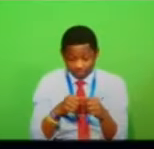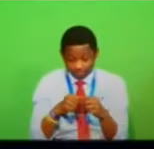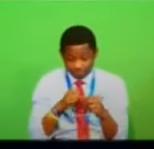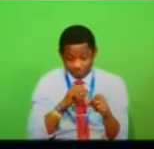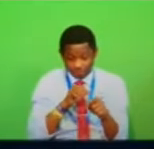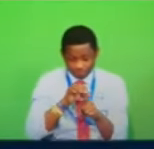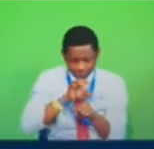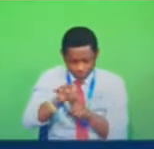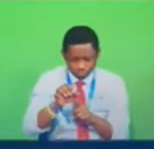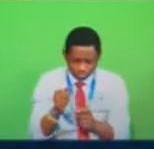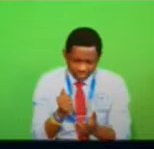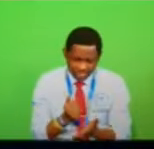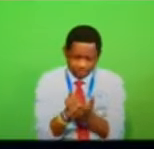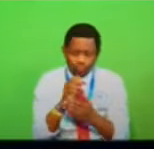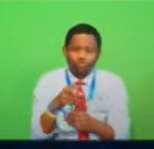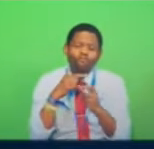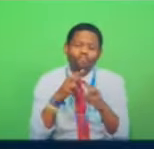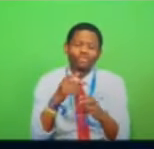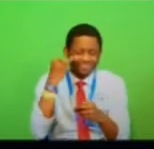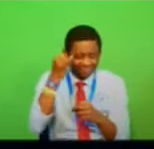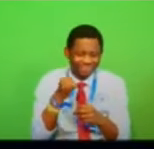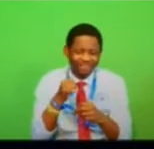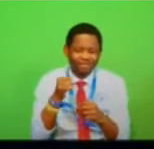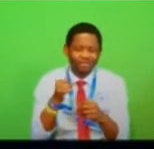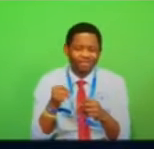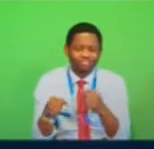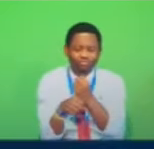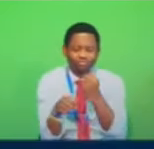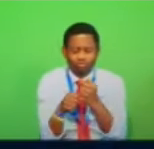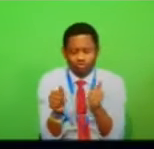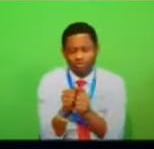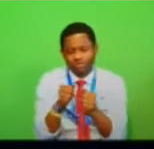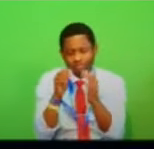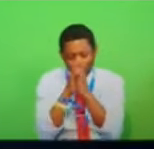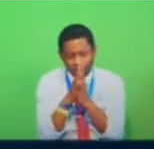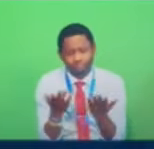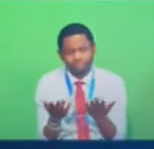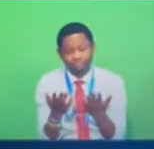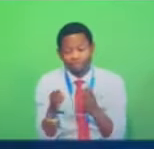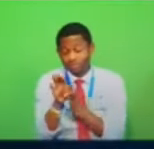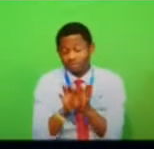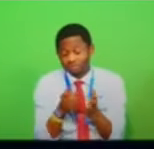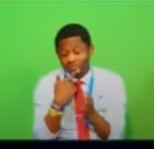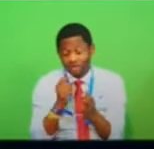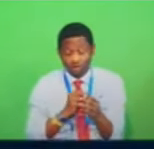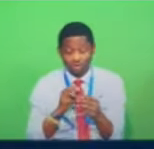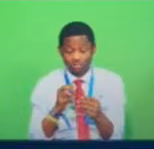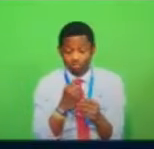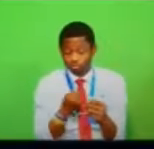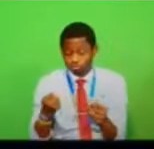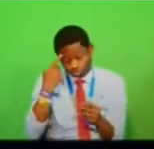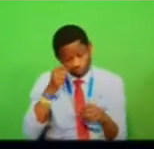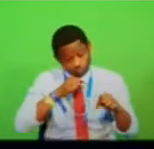and ideas. The Bible says in 2 Corinthians chapter 10, verse 4 to 5, that the weapons we fight with are not weapons of this world.